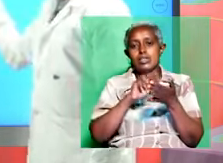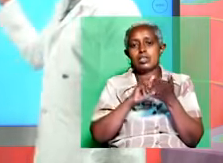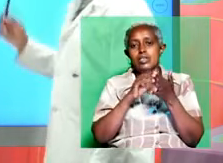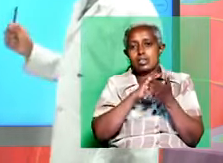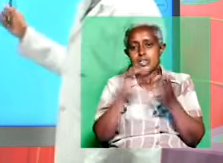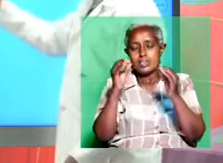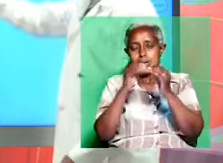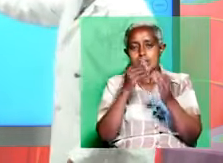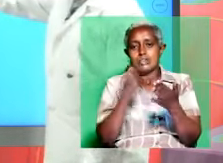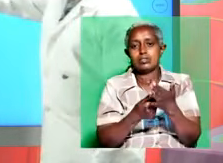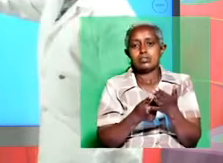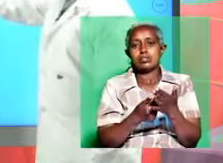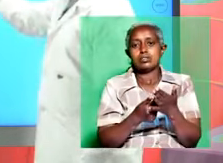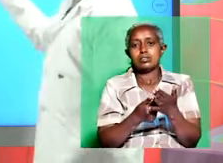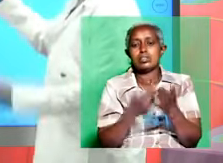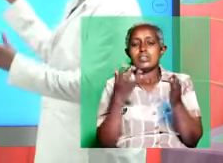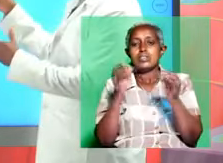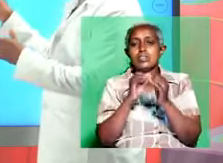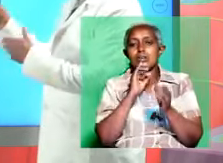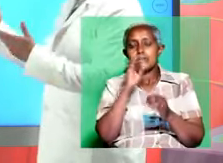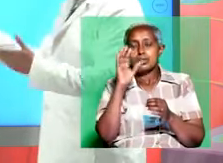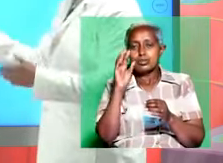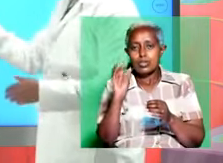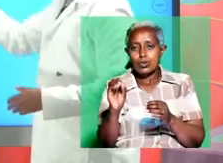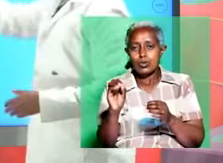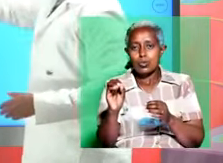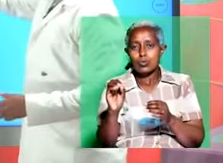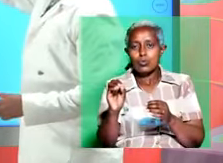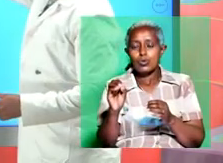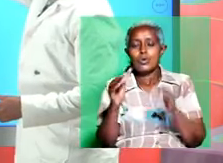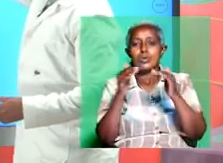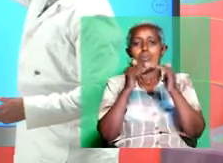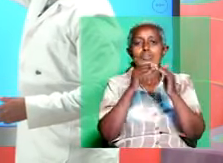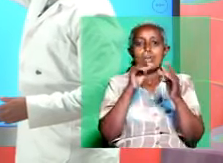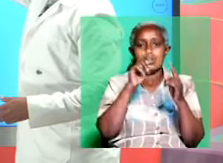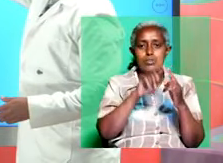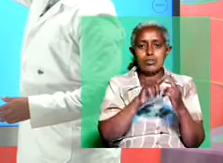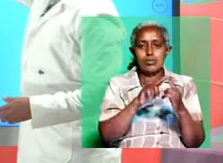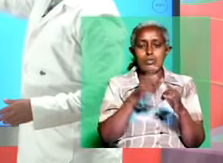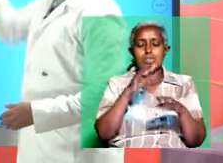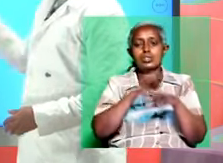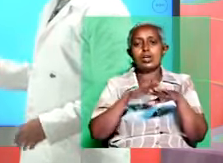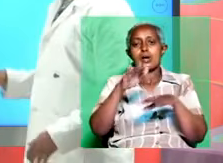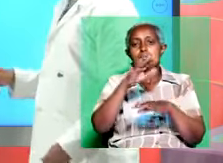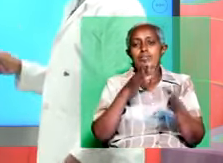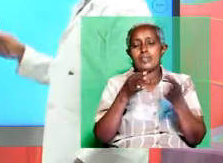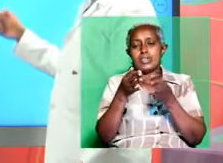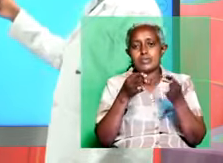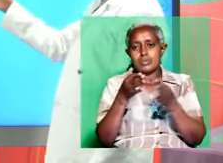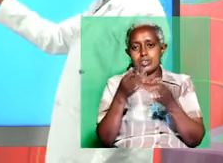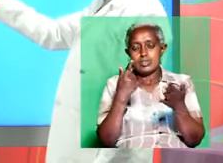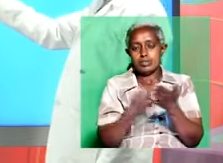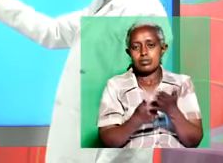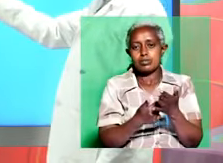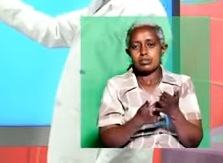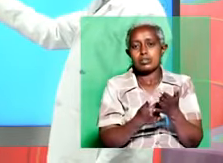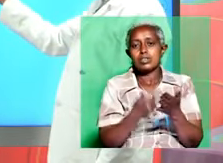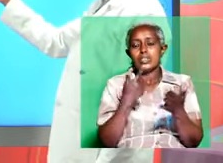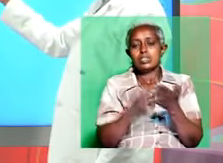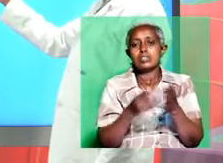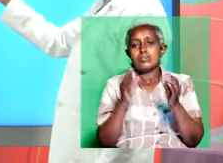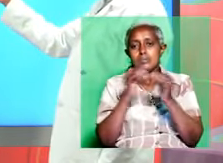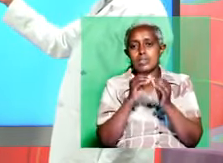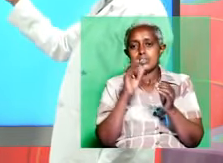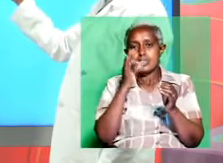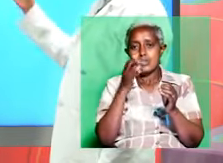this here. So the sum is 0. So it is equivalent to the above expression. Therefore here this